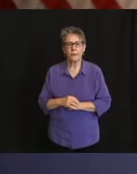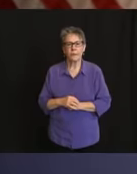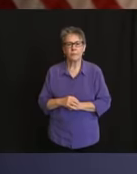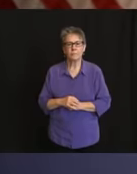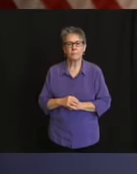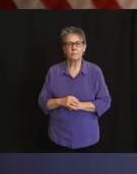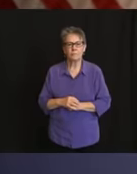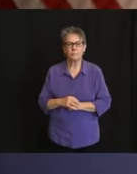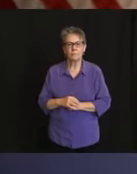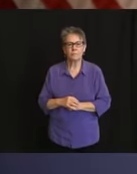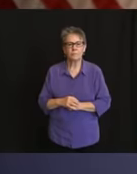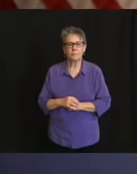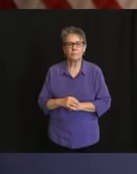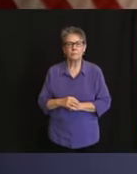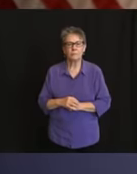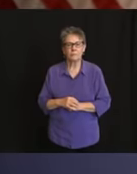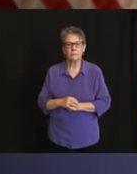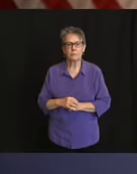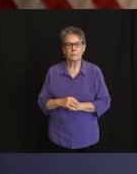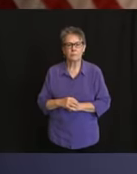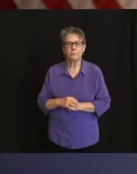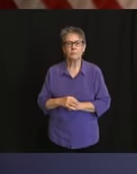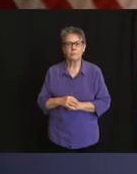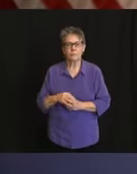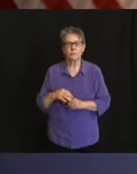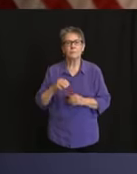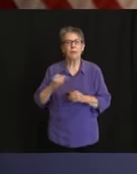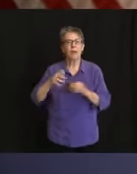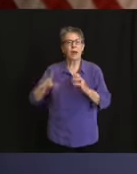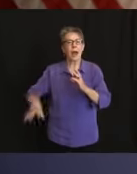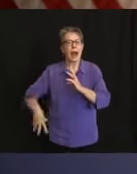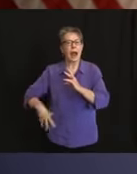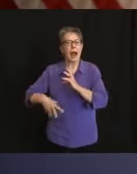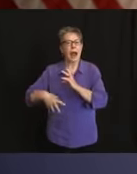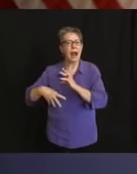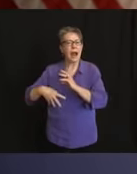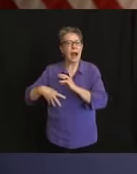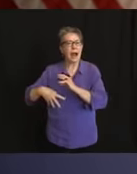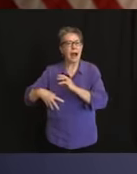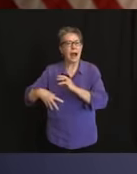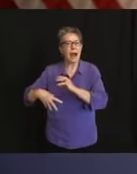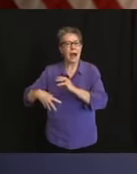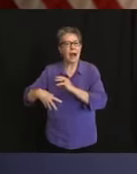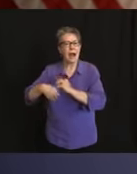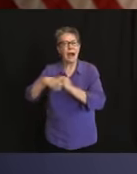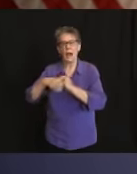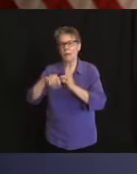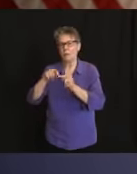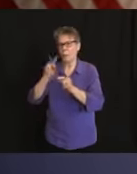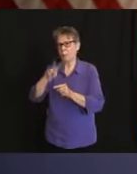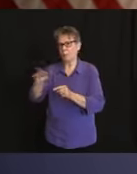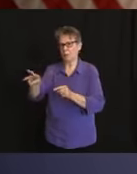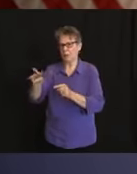facility complaints, you can go on nj.gov/health, nj.gov/health. That's our basic